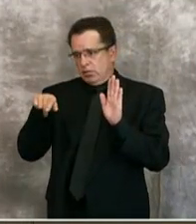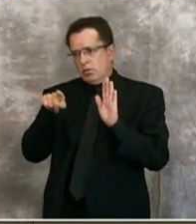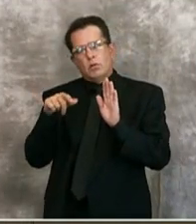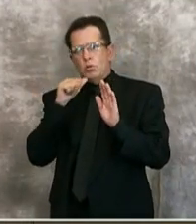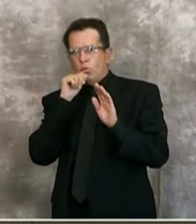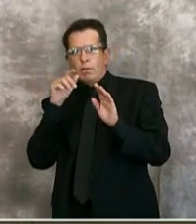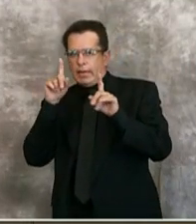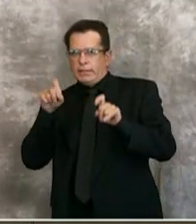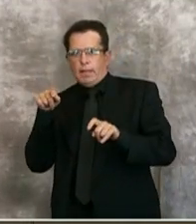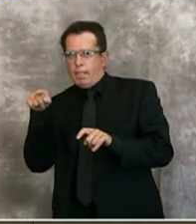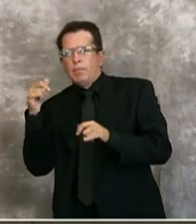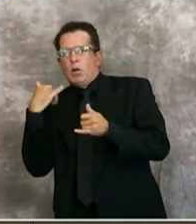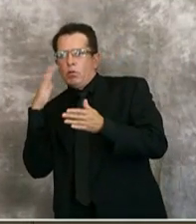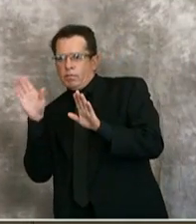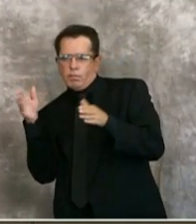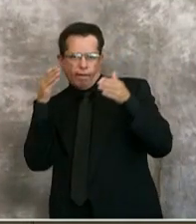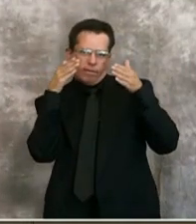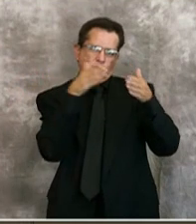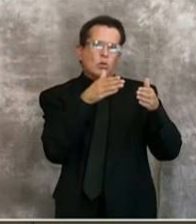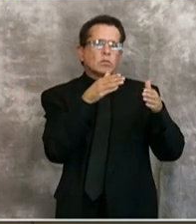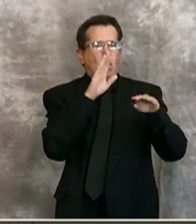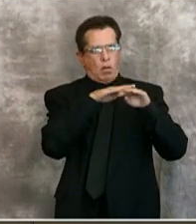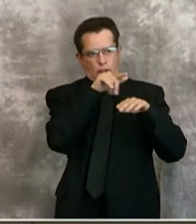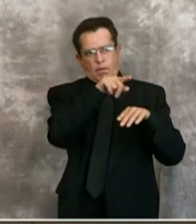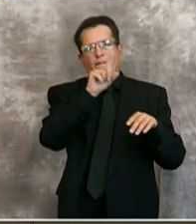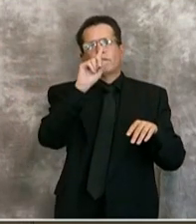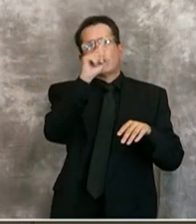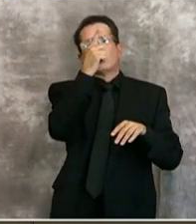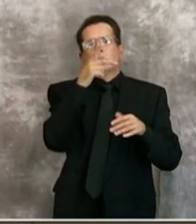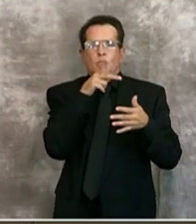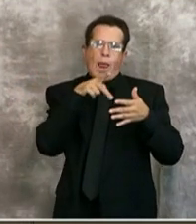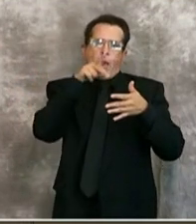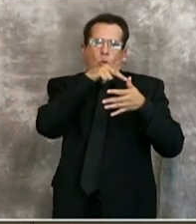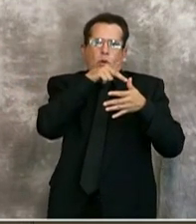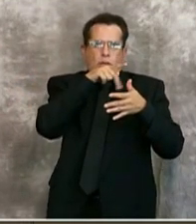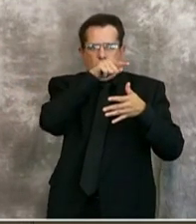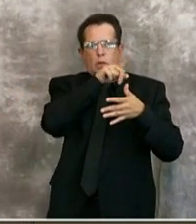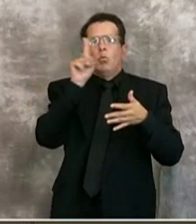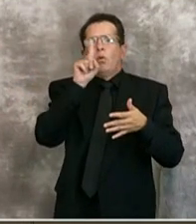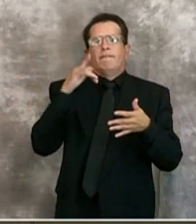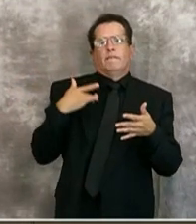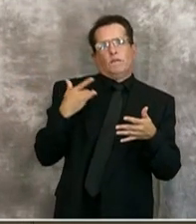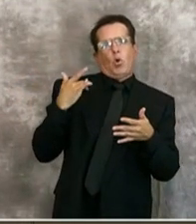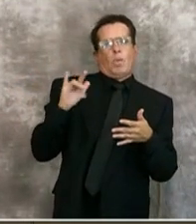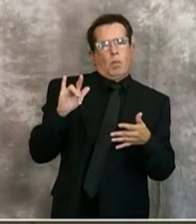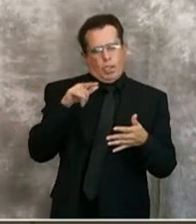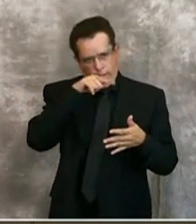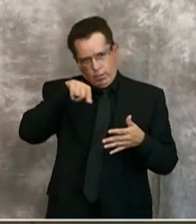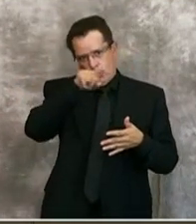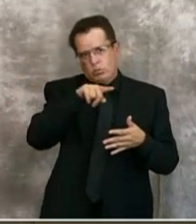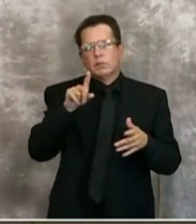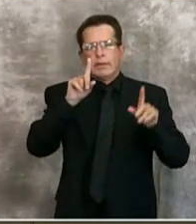on the first priority groups and our vulnerable populations.